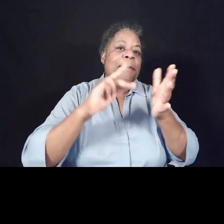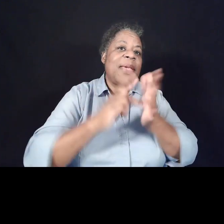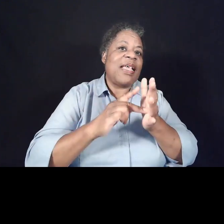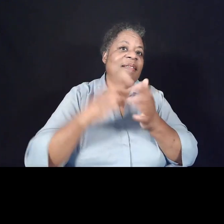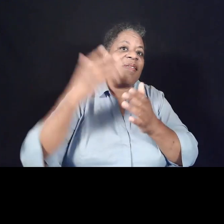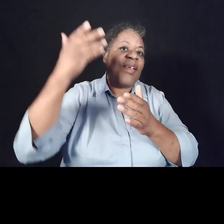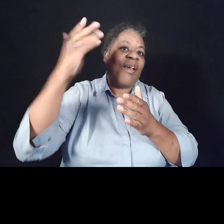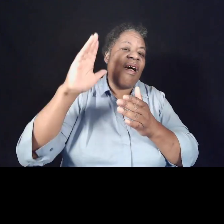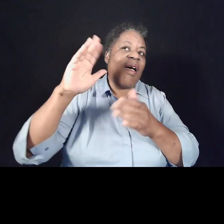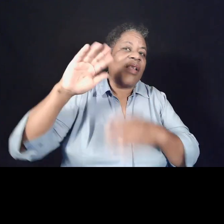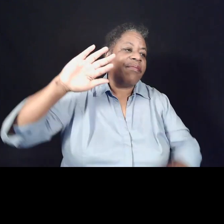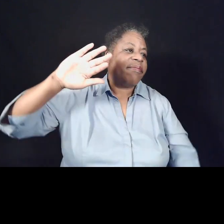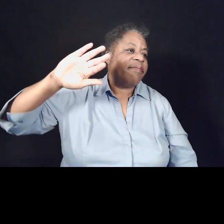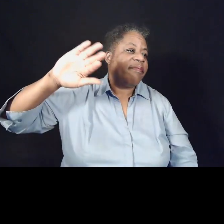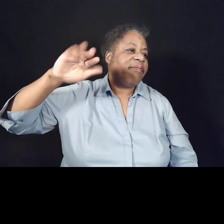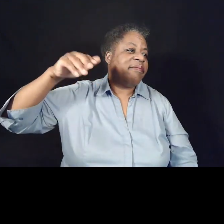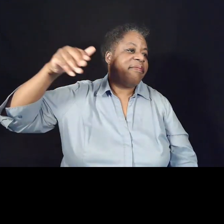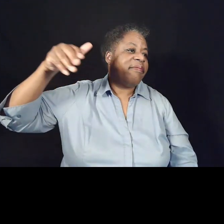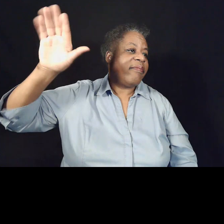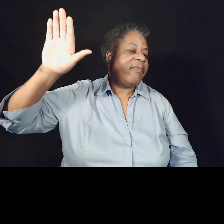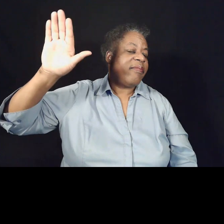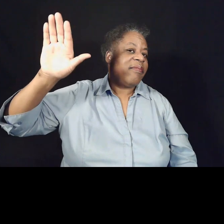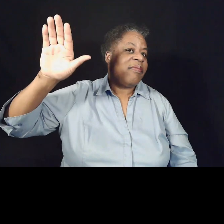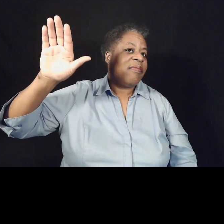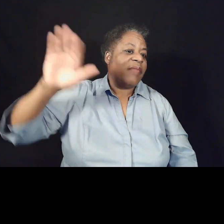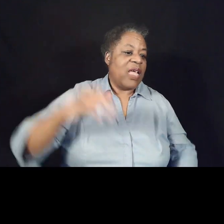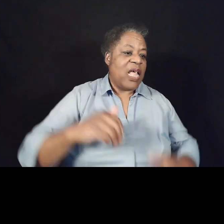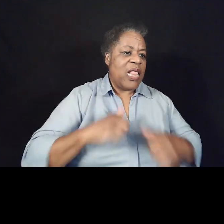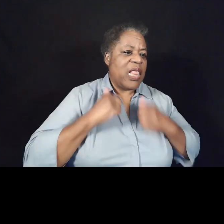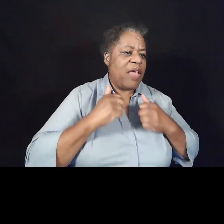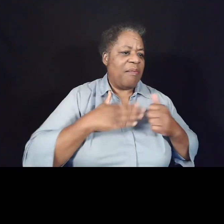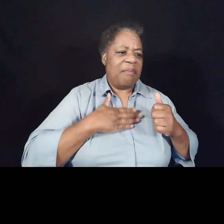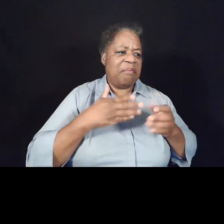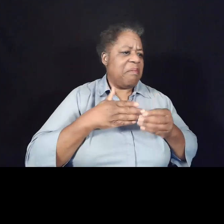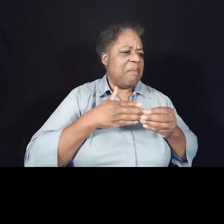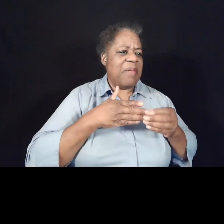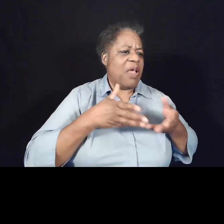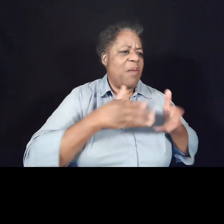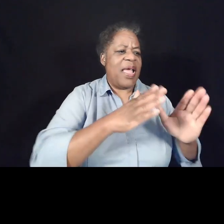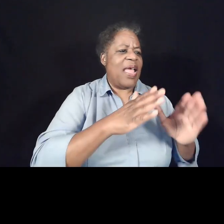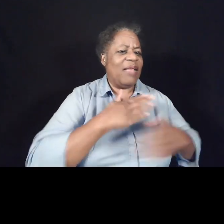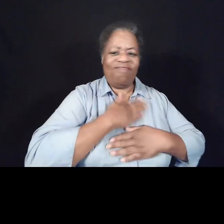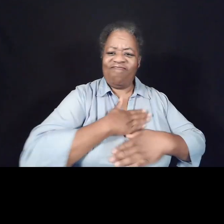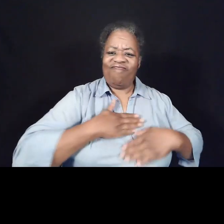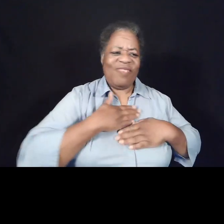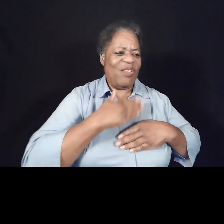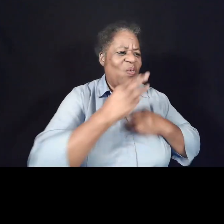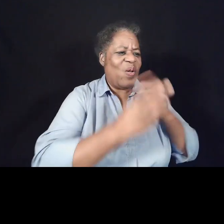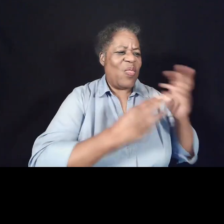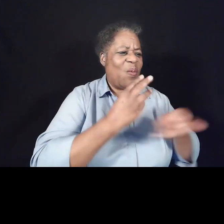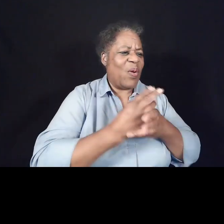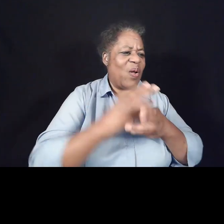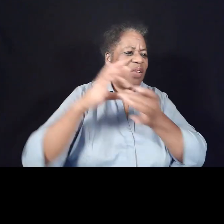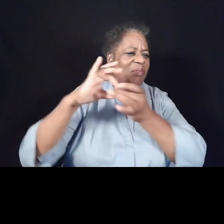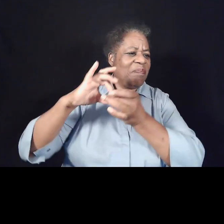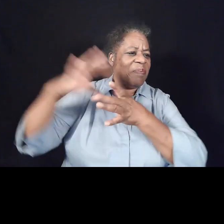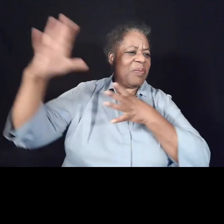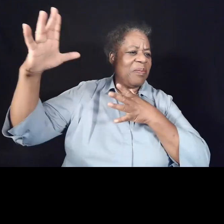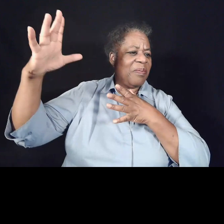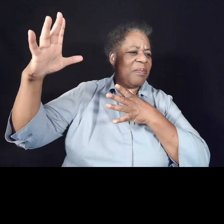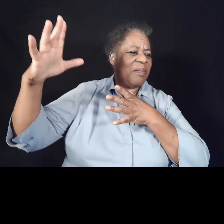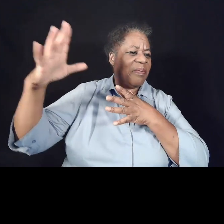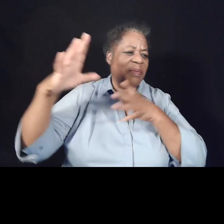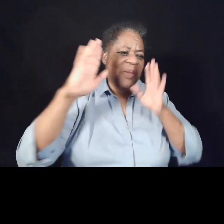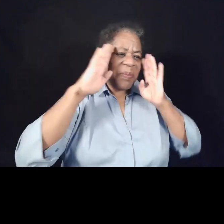picture, attempting to live our lives and enjoy this world apart from Him.